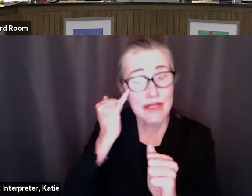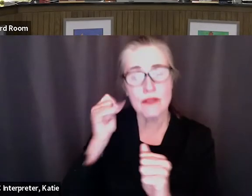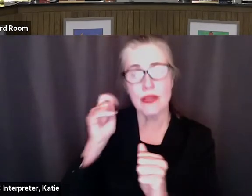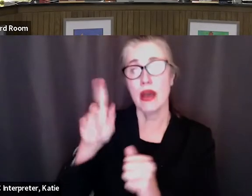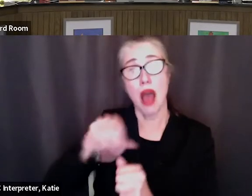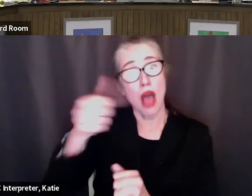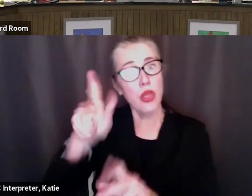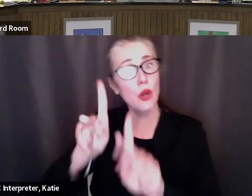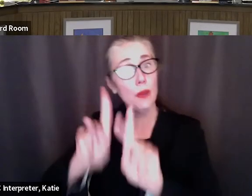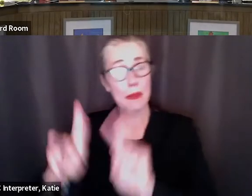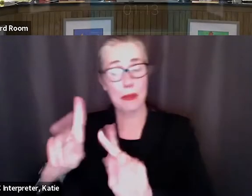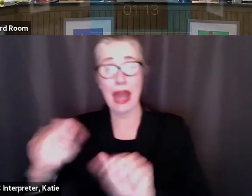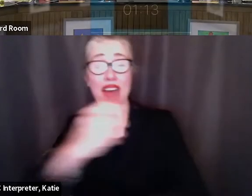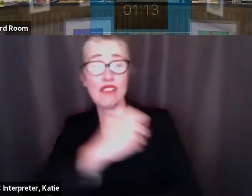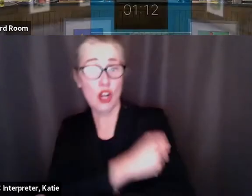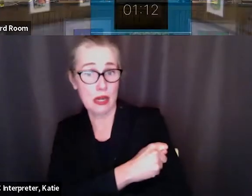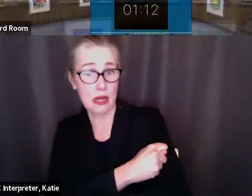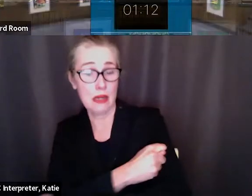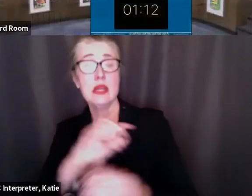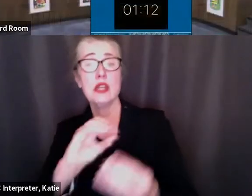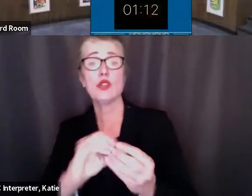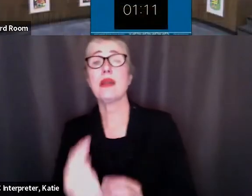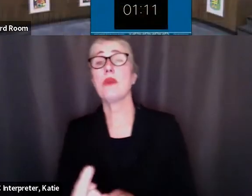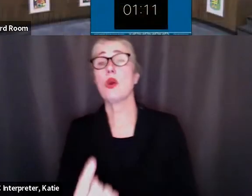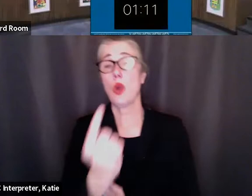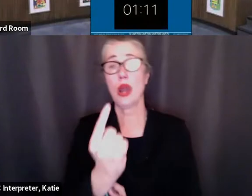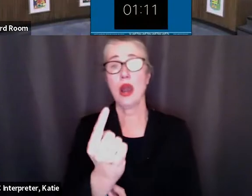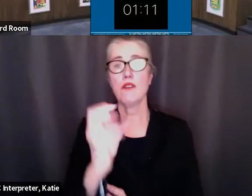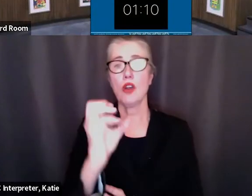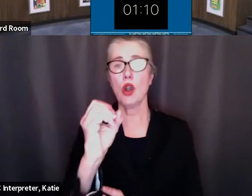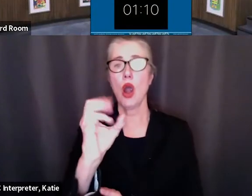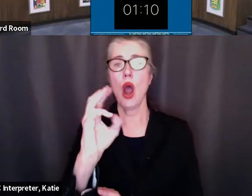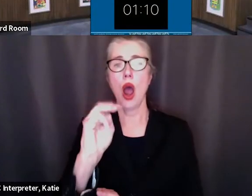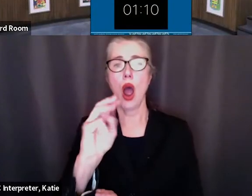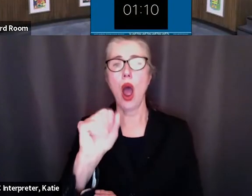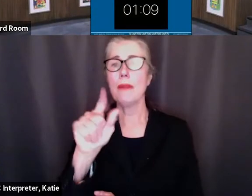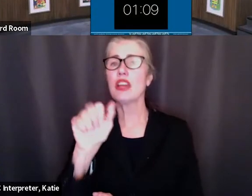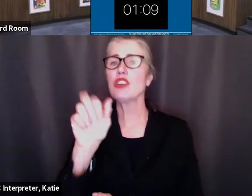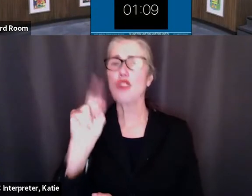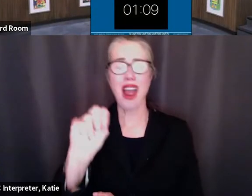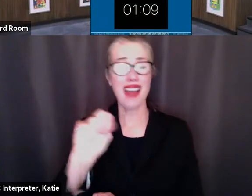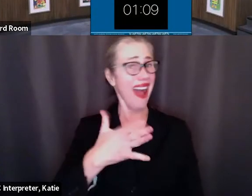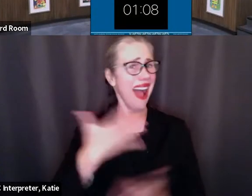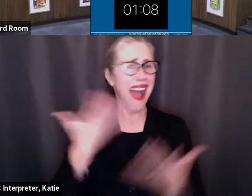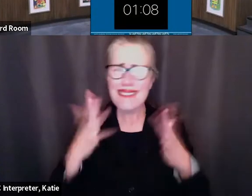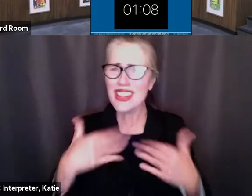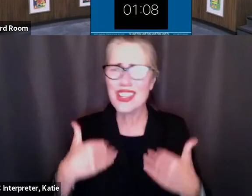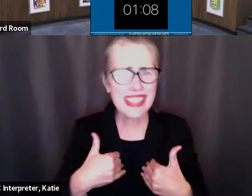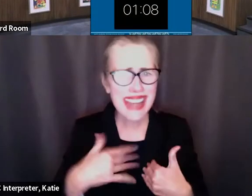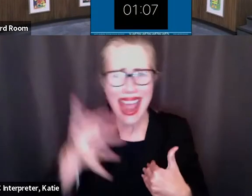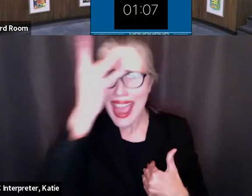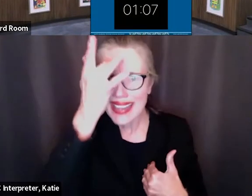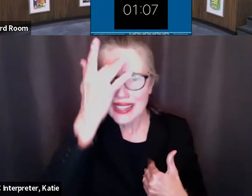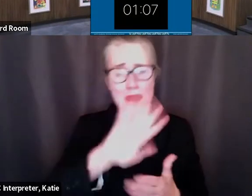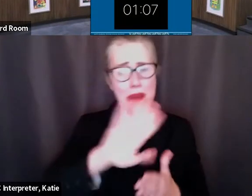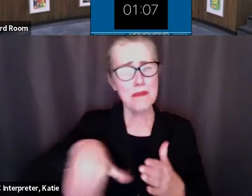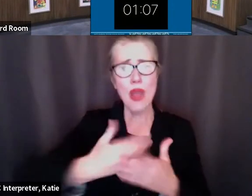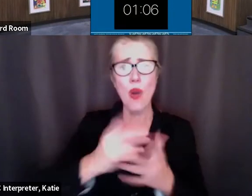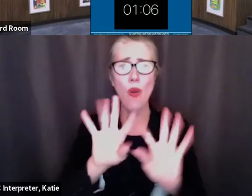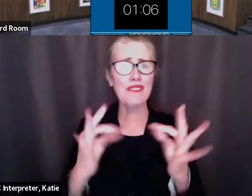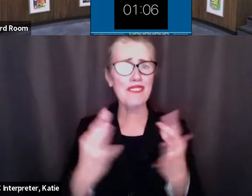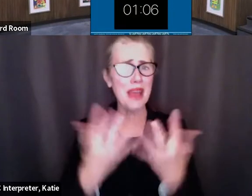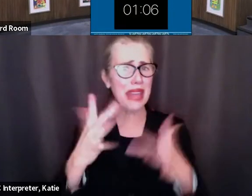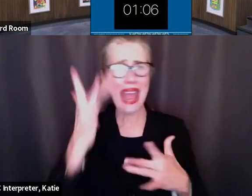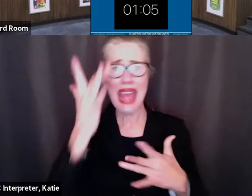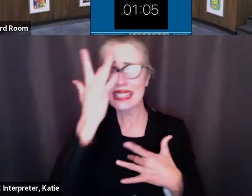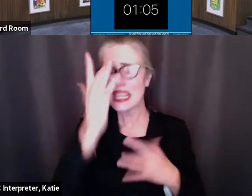one okay on the crime i had the omicron our whole family hit the omicron took a week and uh